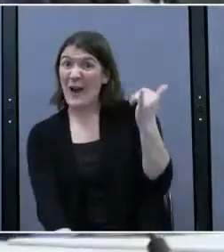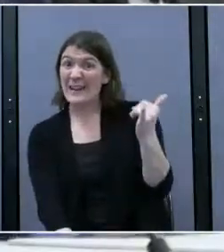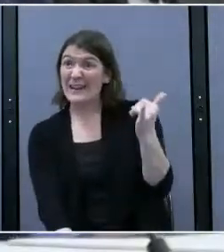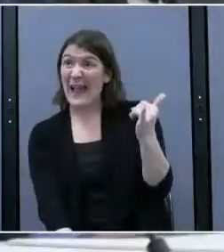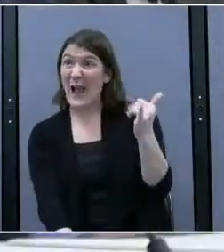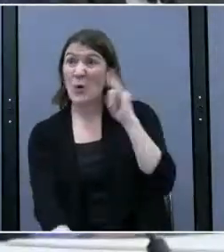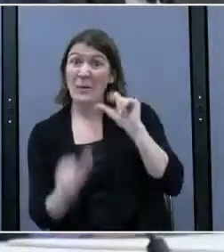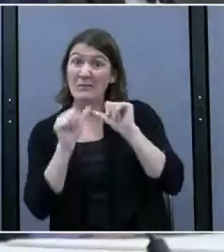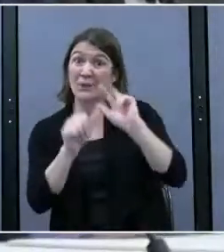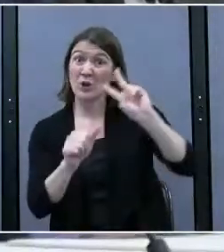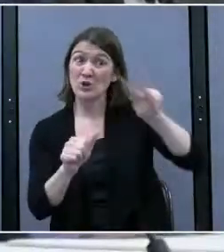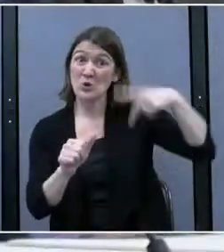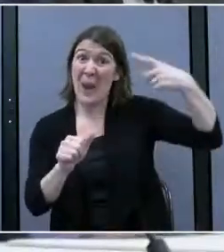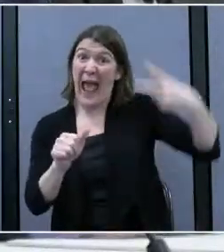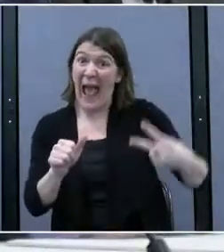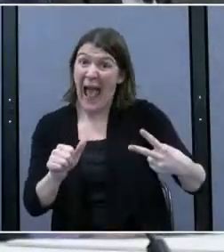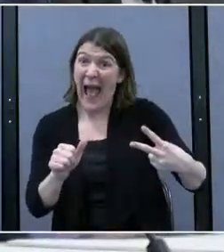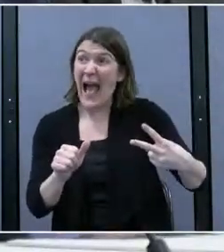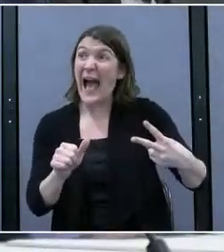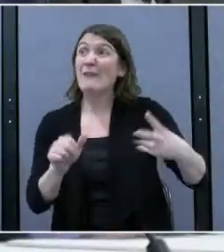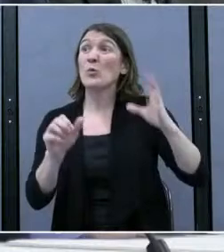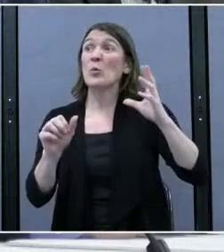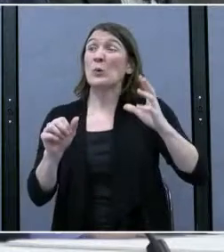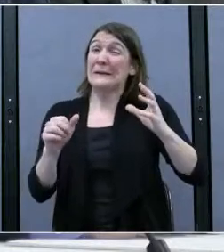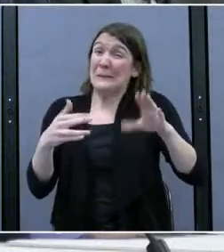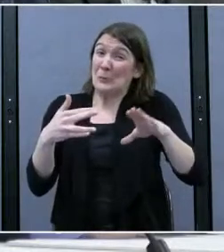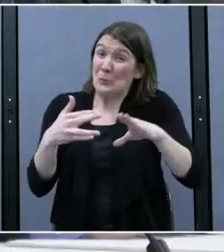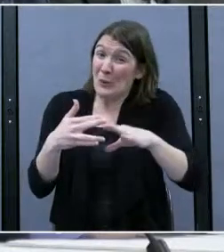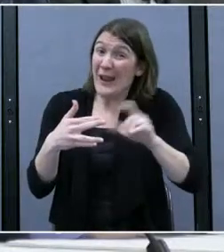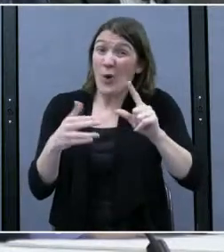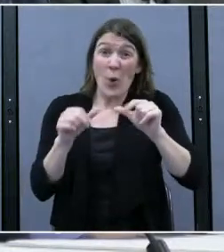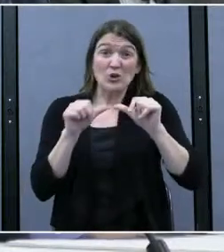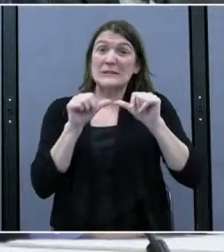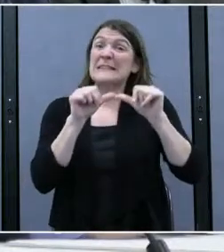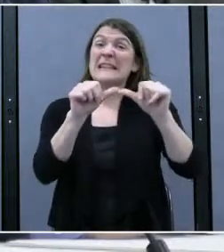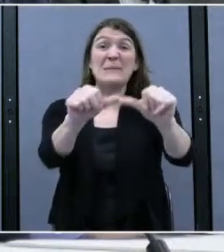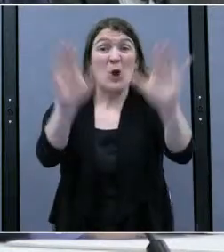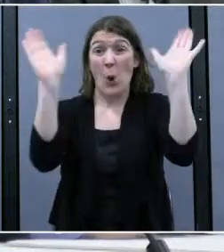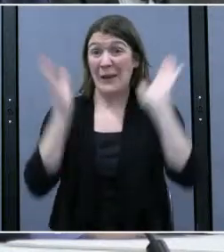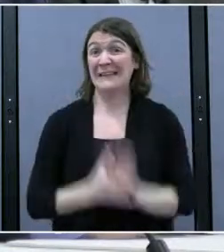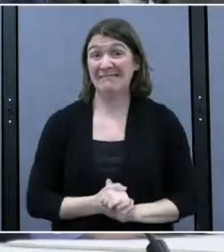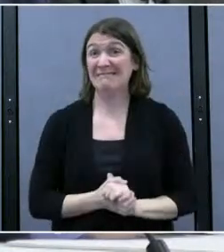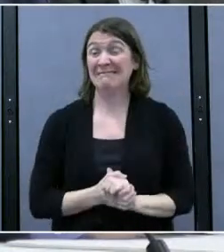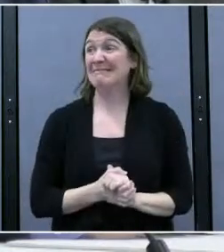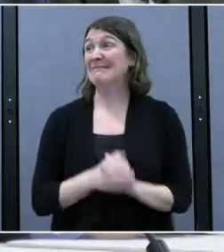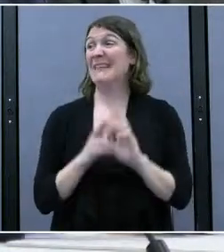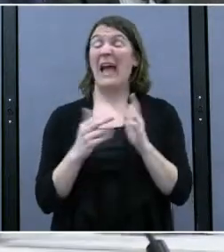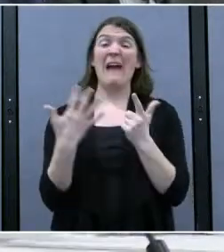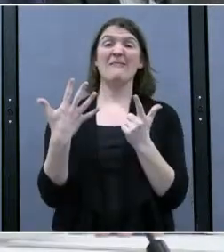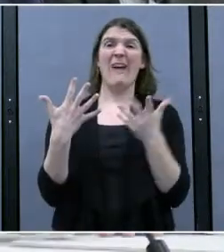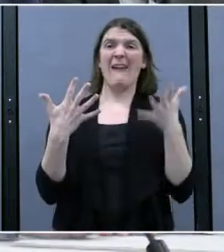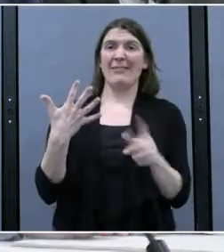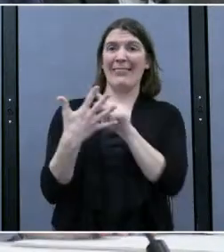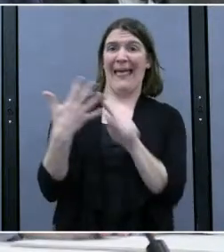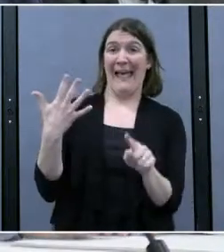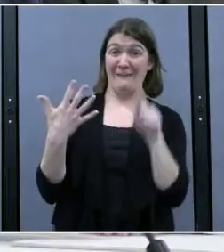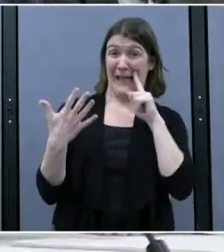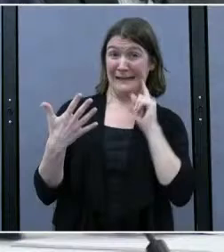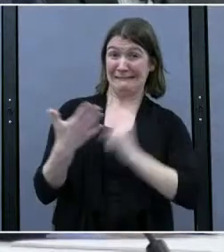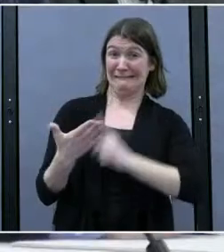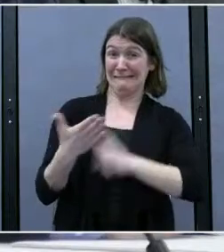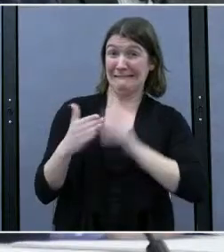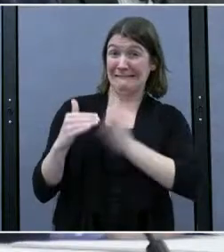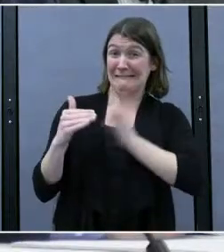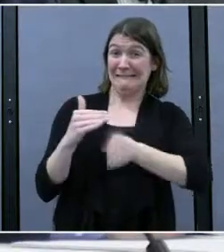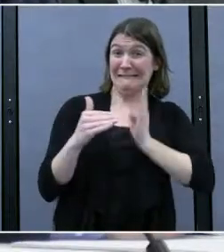now for 2.5 hours. We usually take a break, but we're just going to keep plowing on. We've got about 5 more articles to consider.